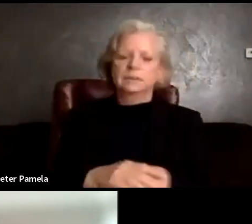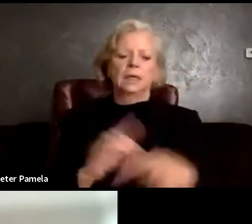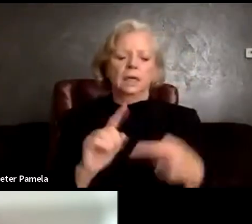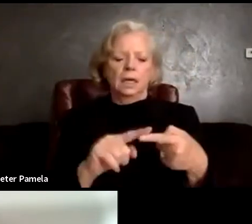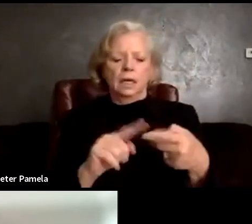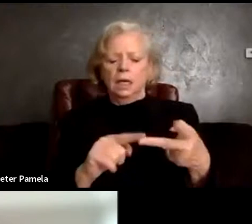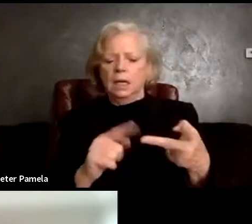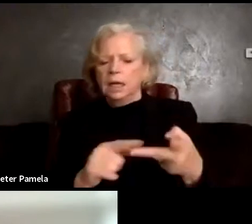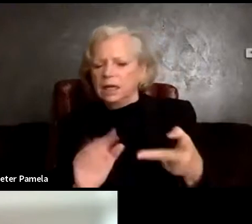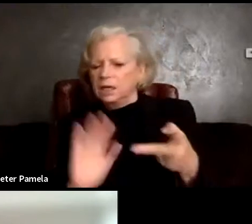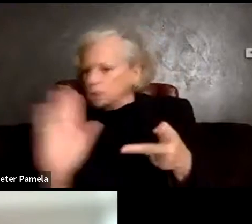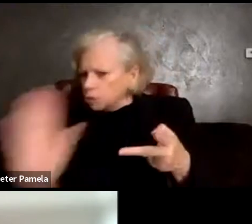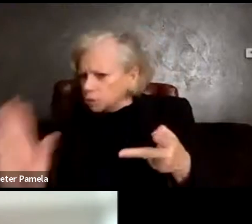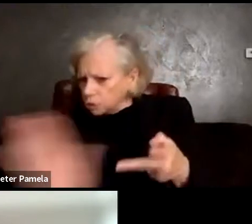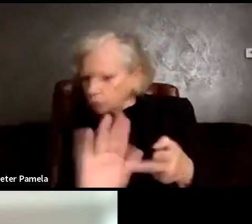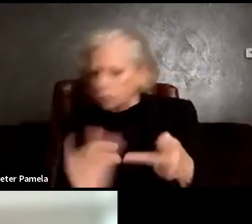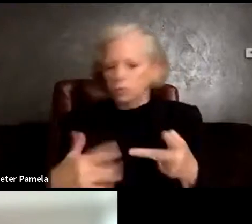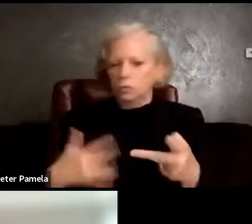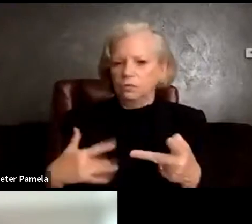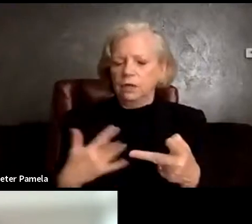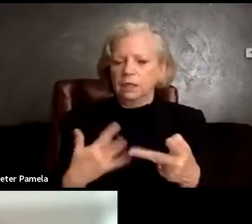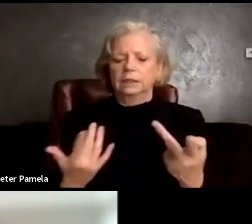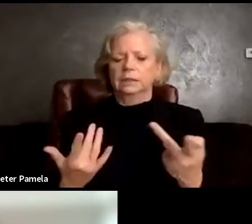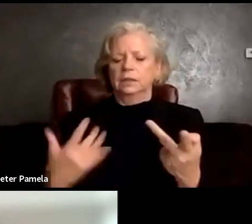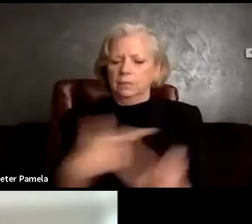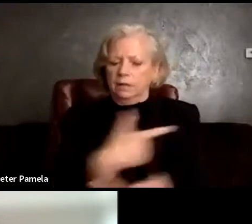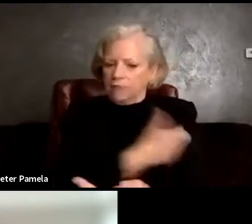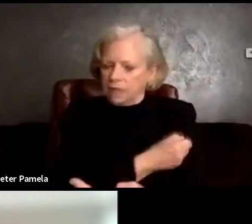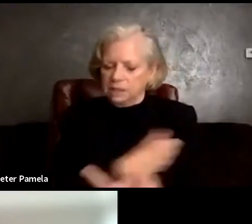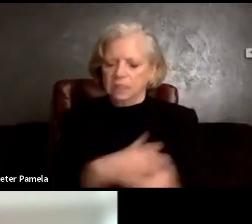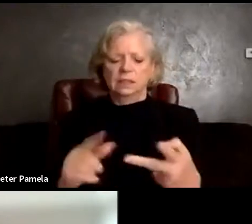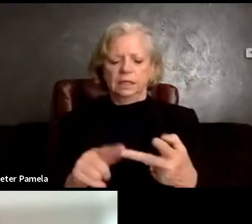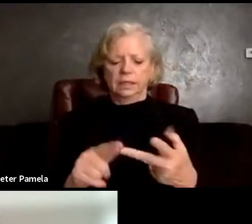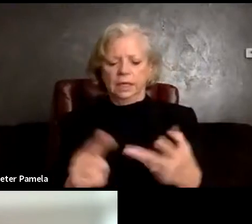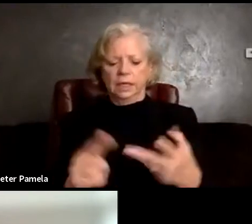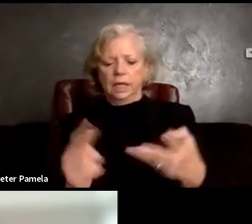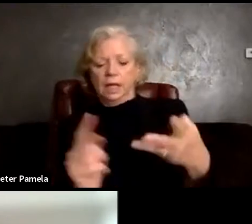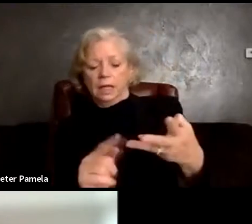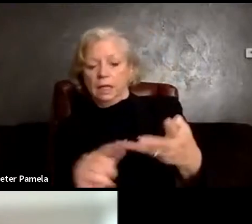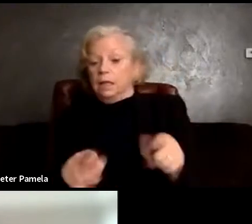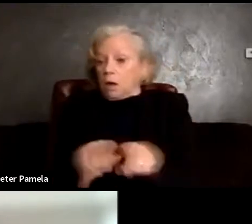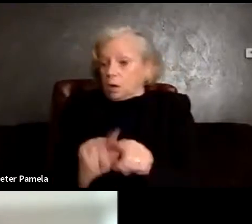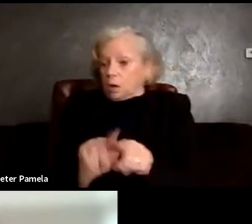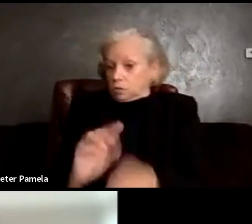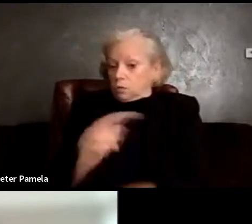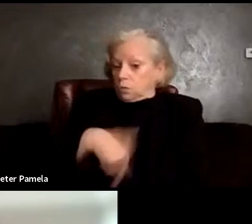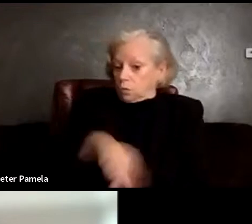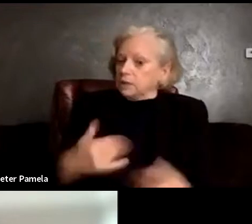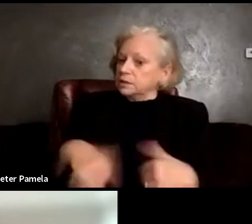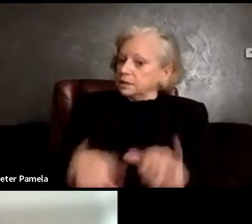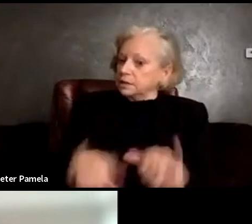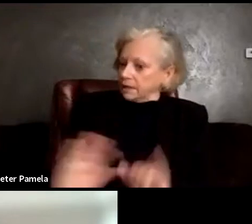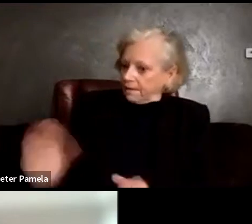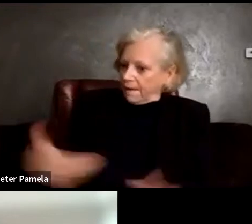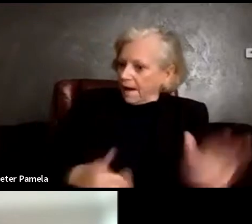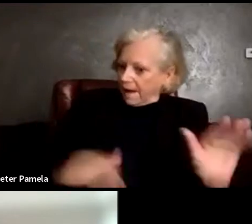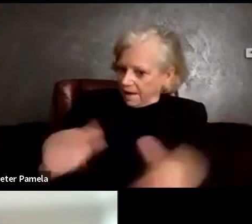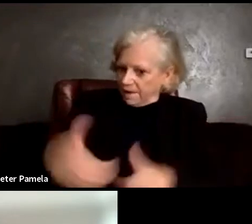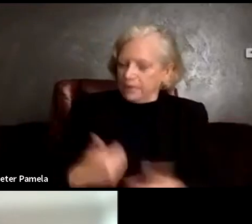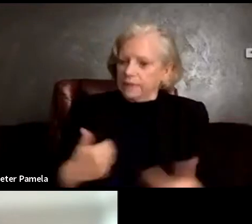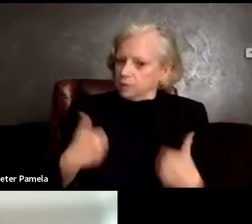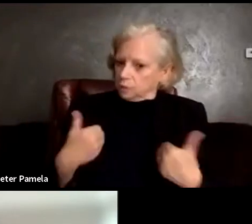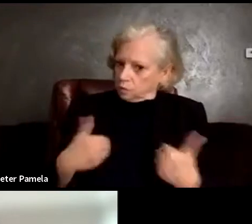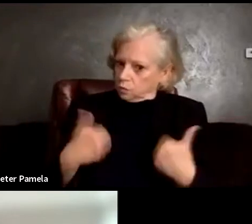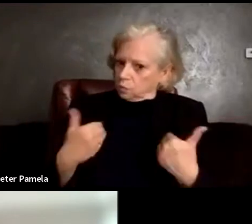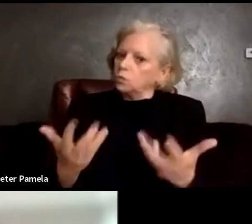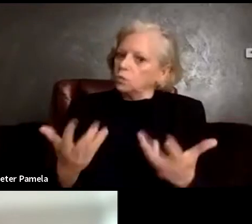feelings around the vaccination. And also we are still hiring. We are still looking for youth to help us with